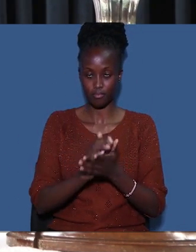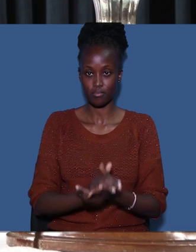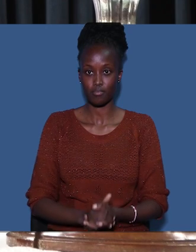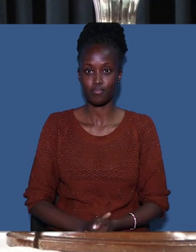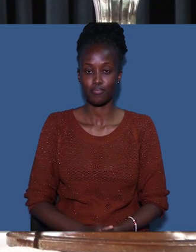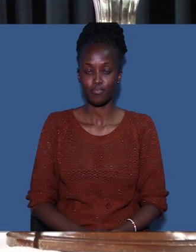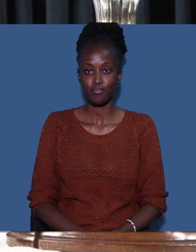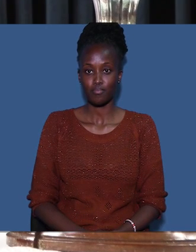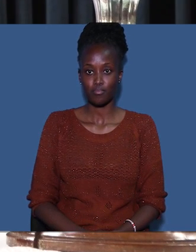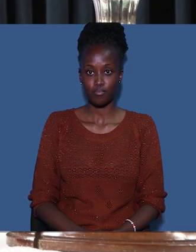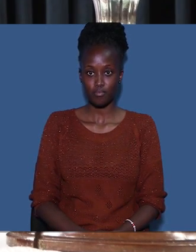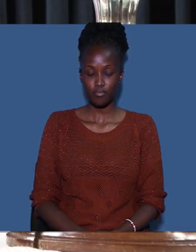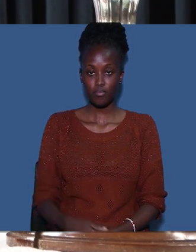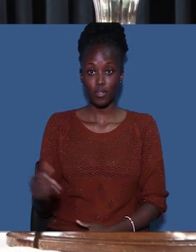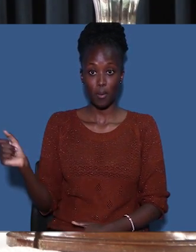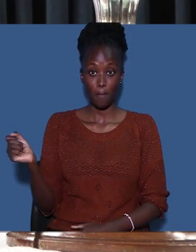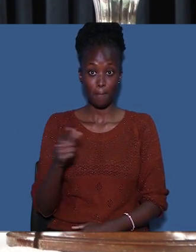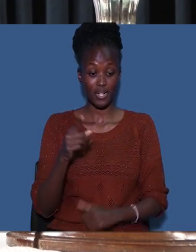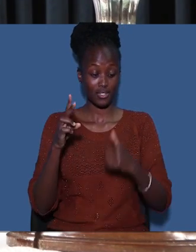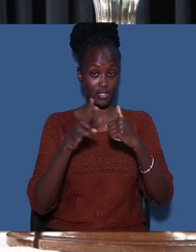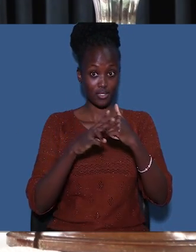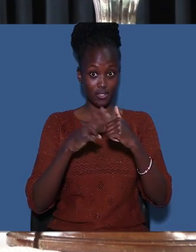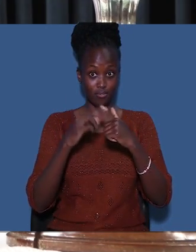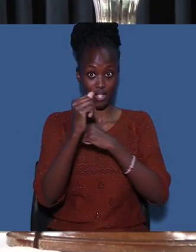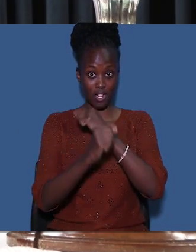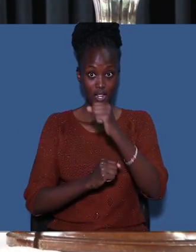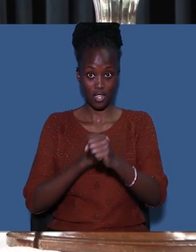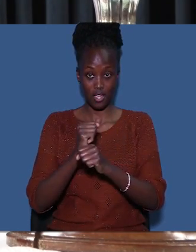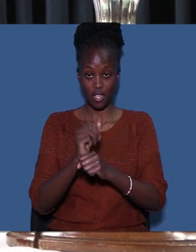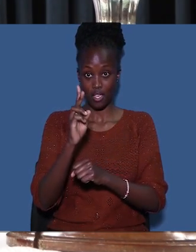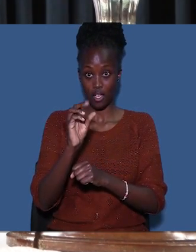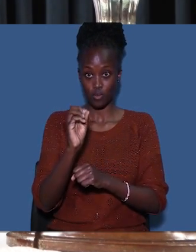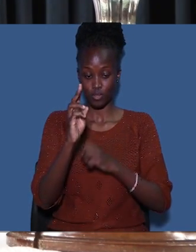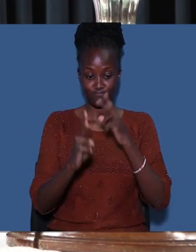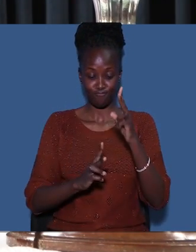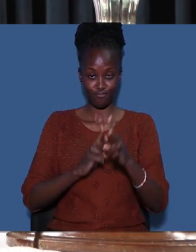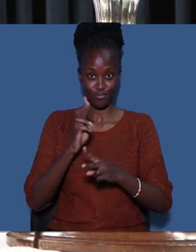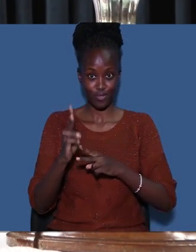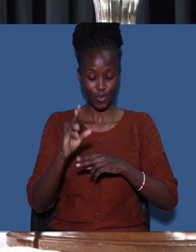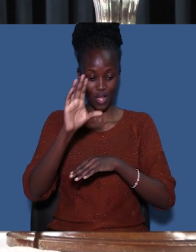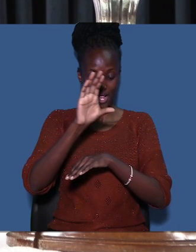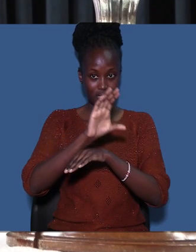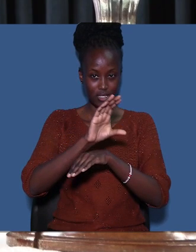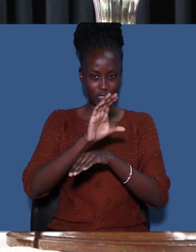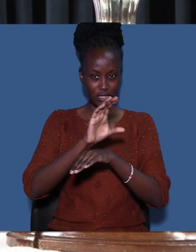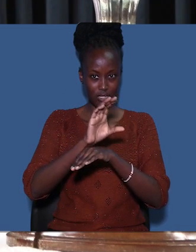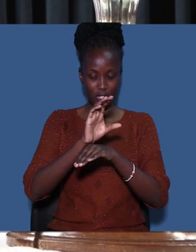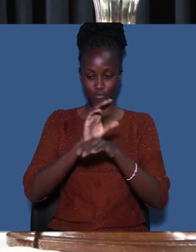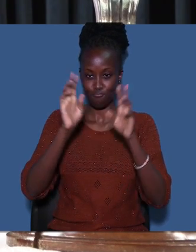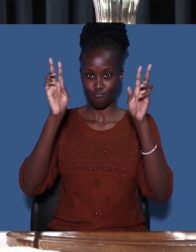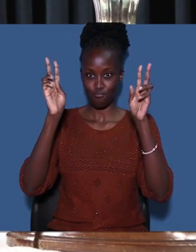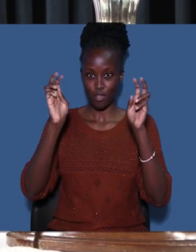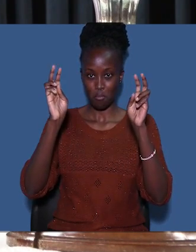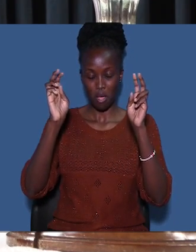So in this month of July 2022, our overall topic is the role of Christians